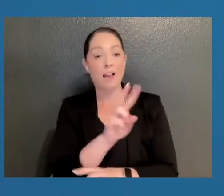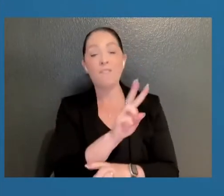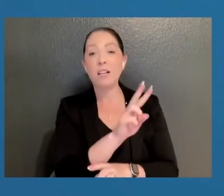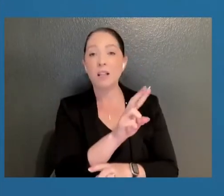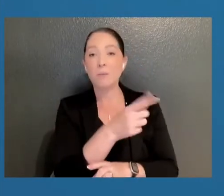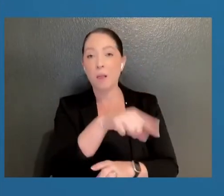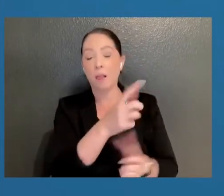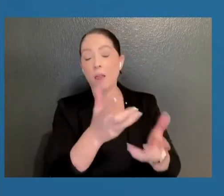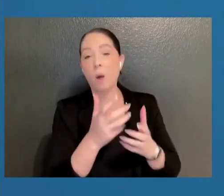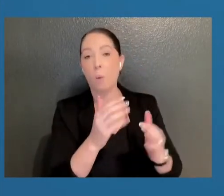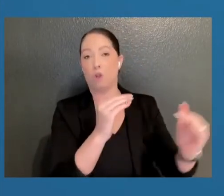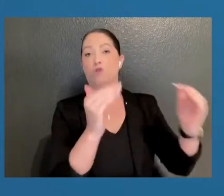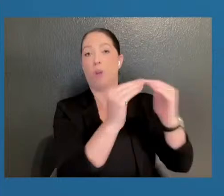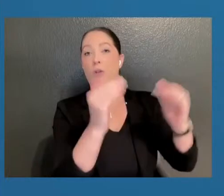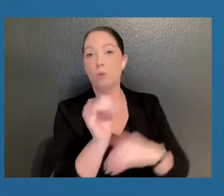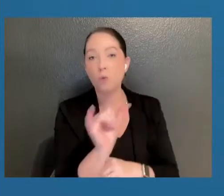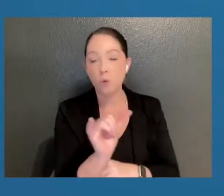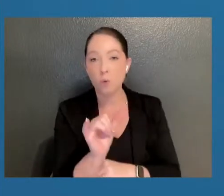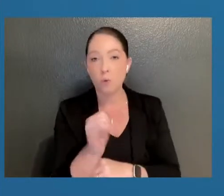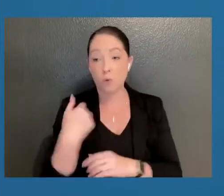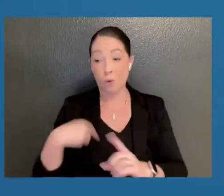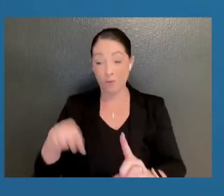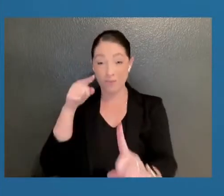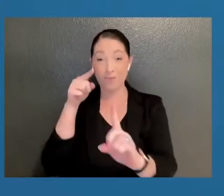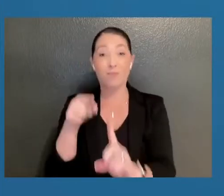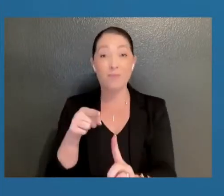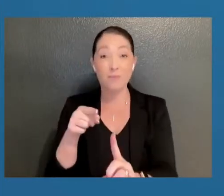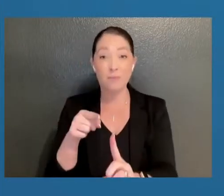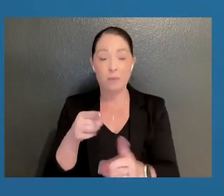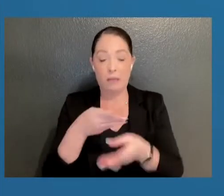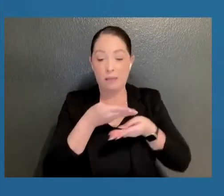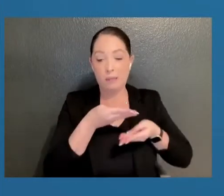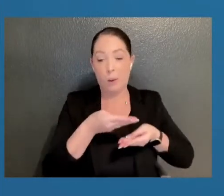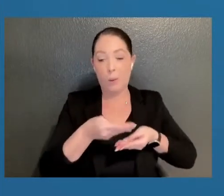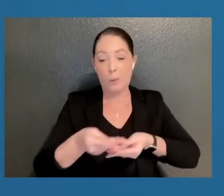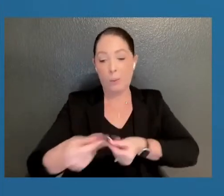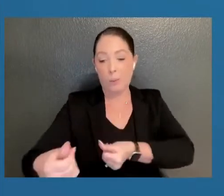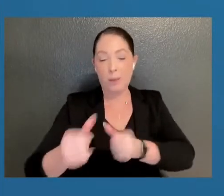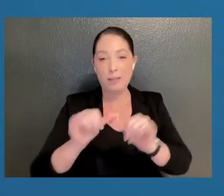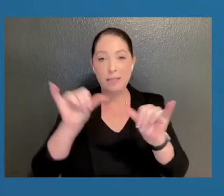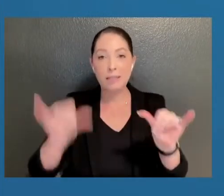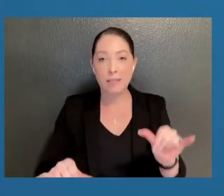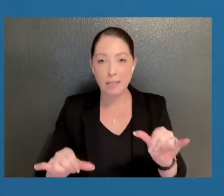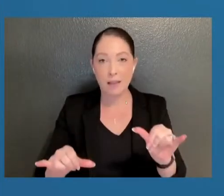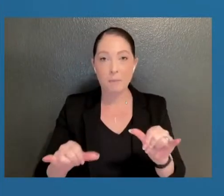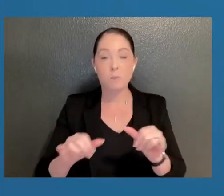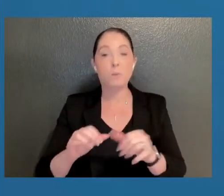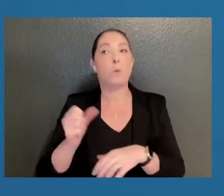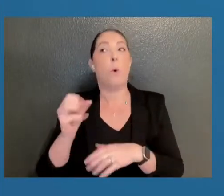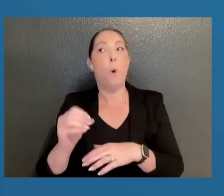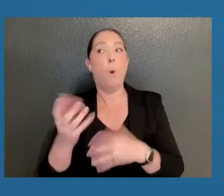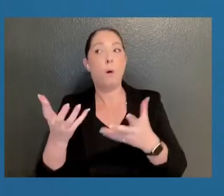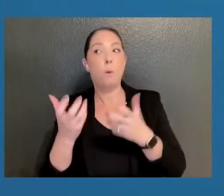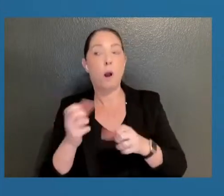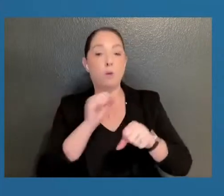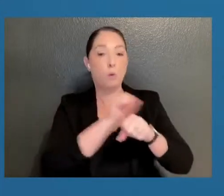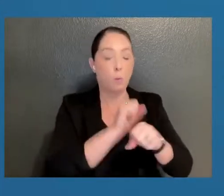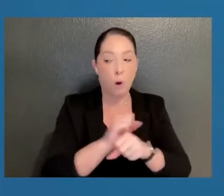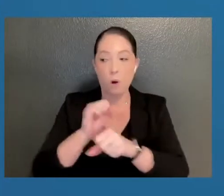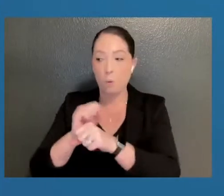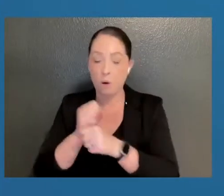whole idea is to focus on streamlining the system in a way that works for all sides. Rebecca?